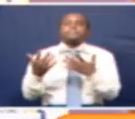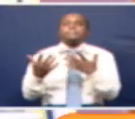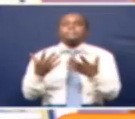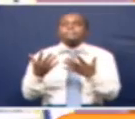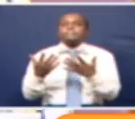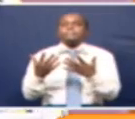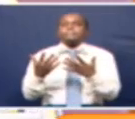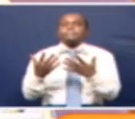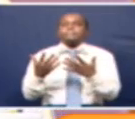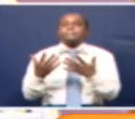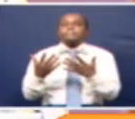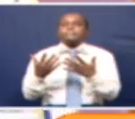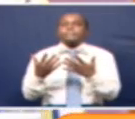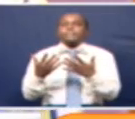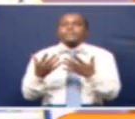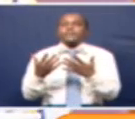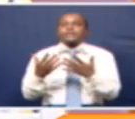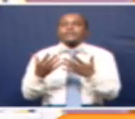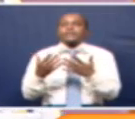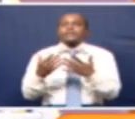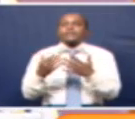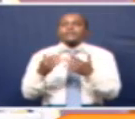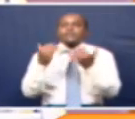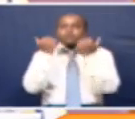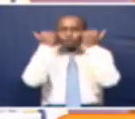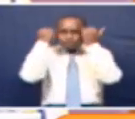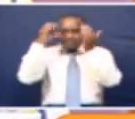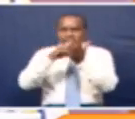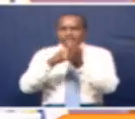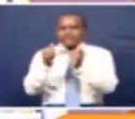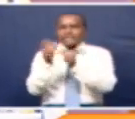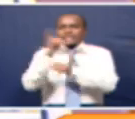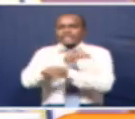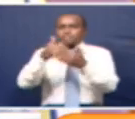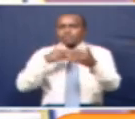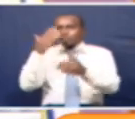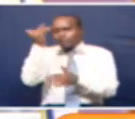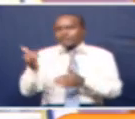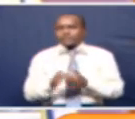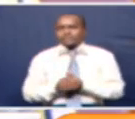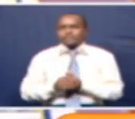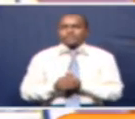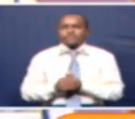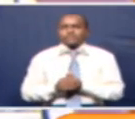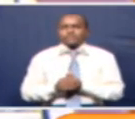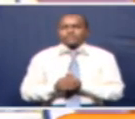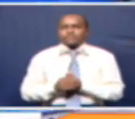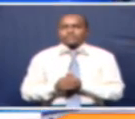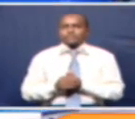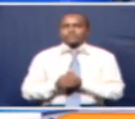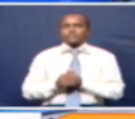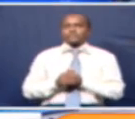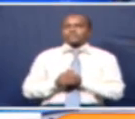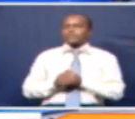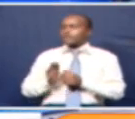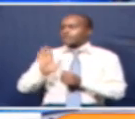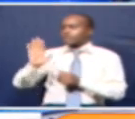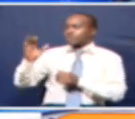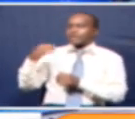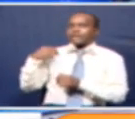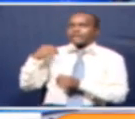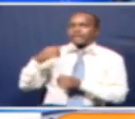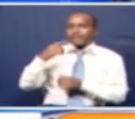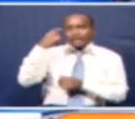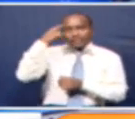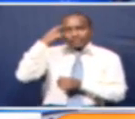take your court case 10 days to the election date? Okay. The whole thing was mischievous. Your candidate said they'll respect the... But I think the question